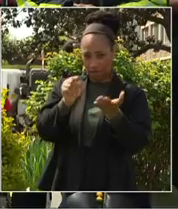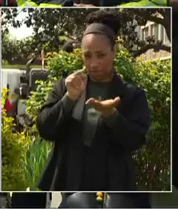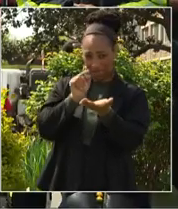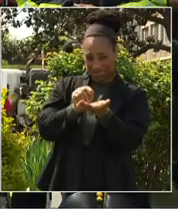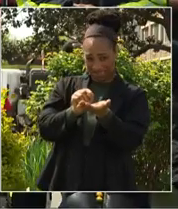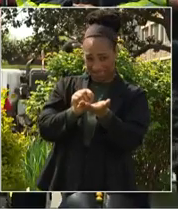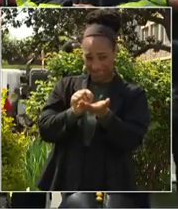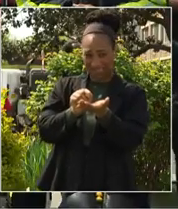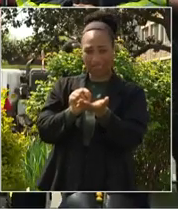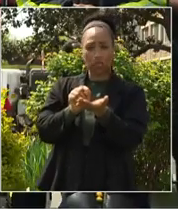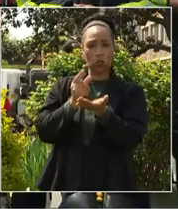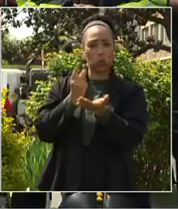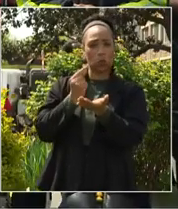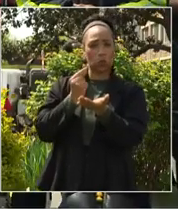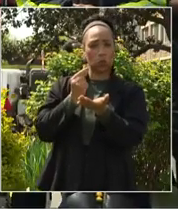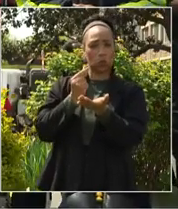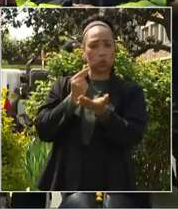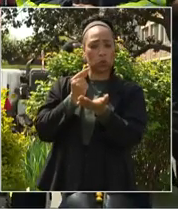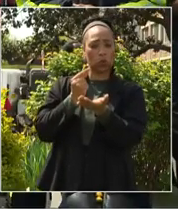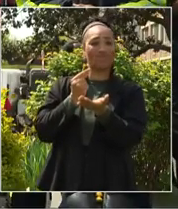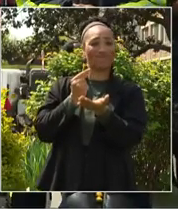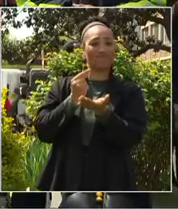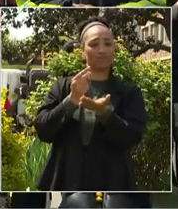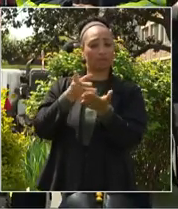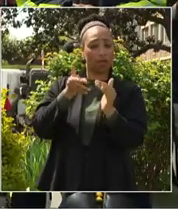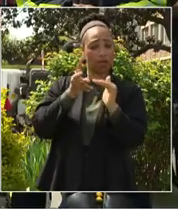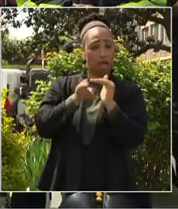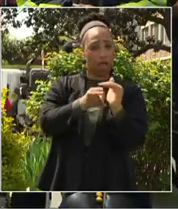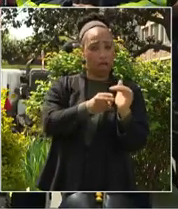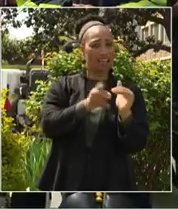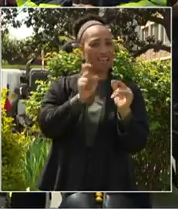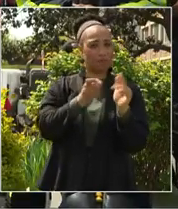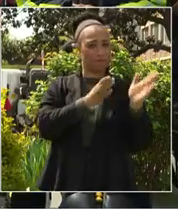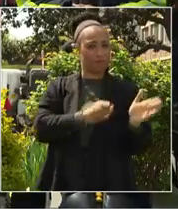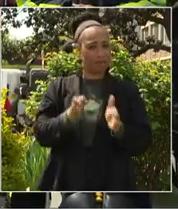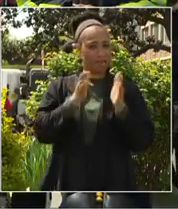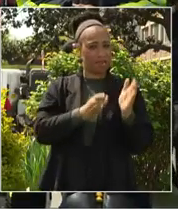immediately, we'll announce them at once.